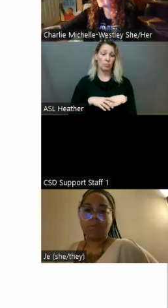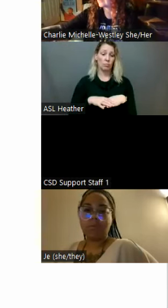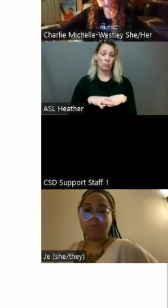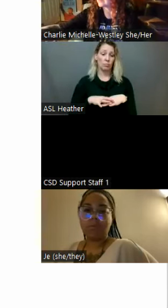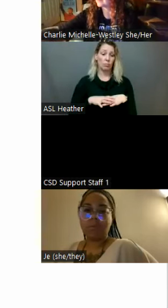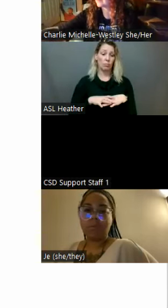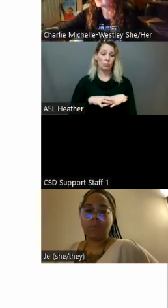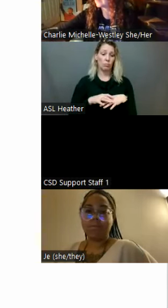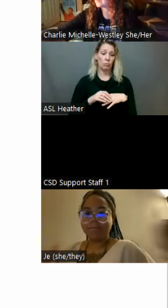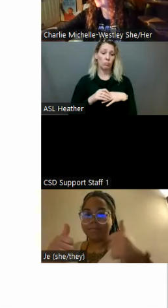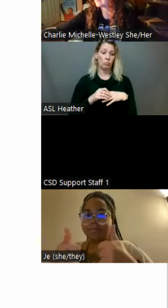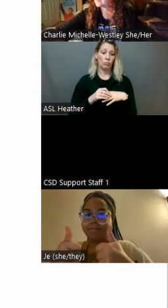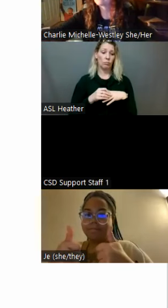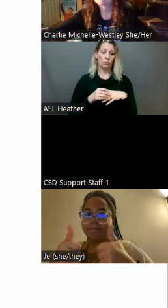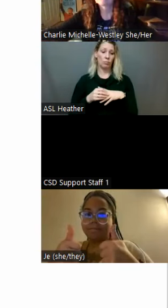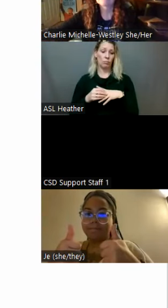Can we move on?